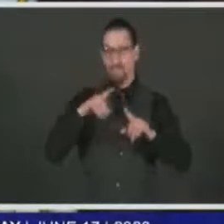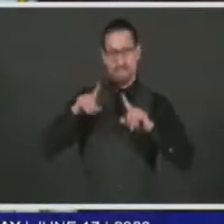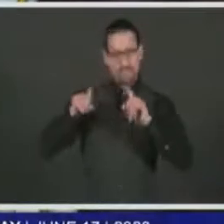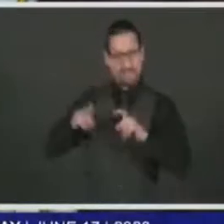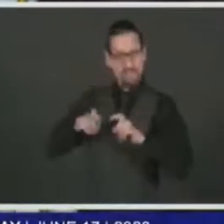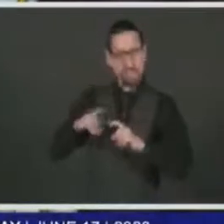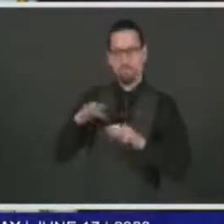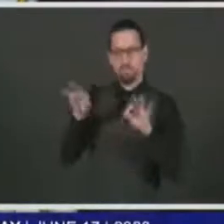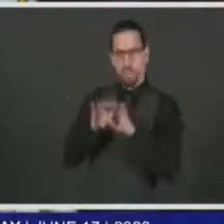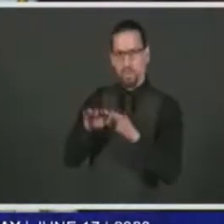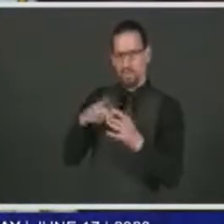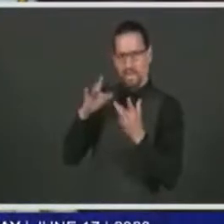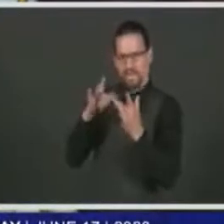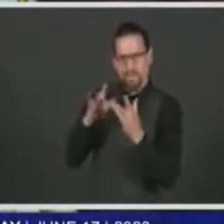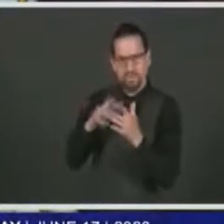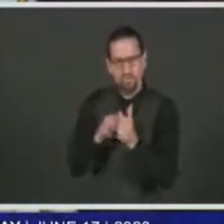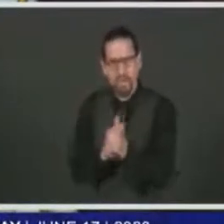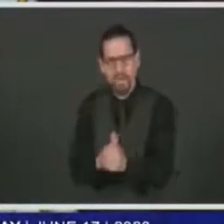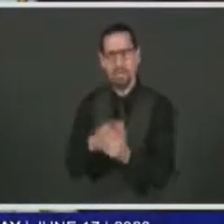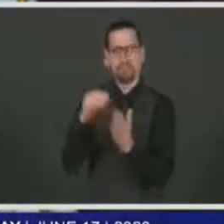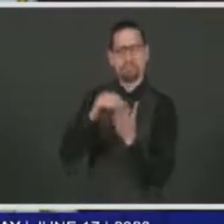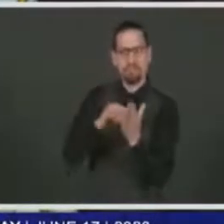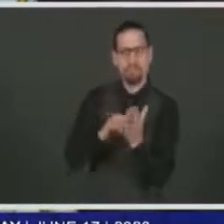the phone should,